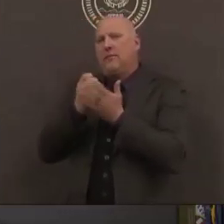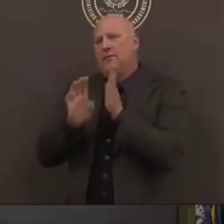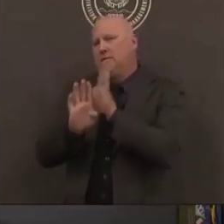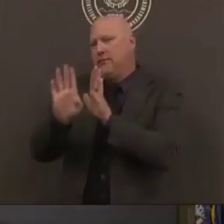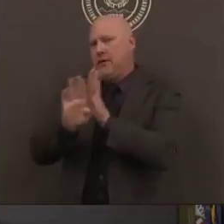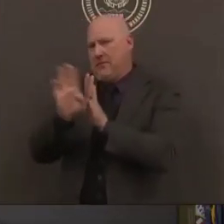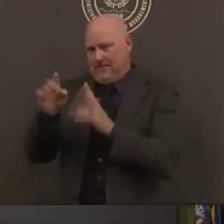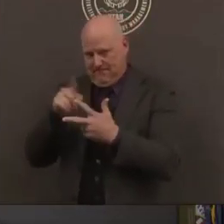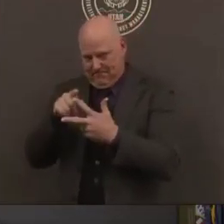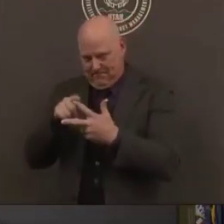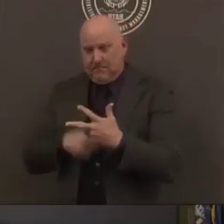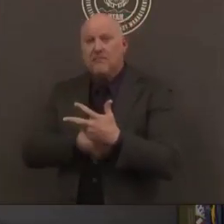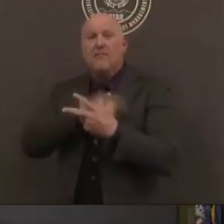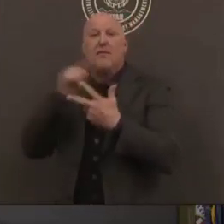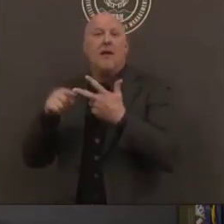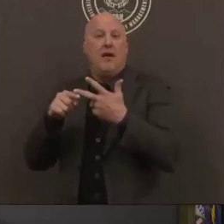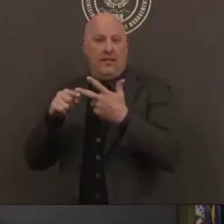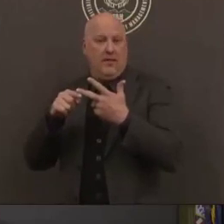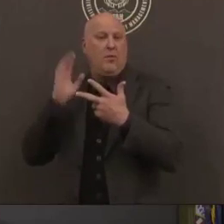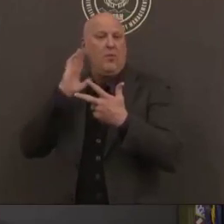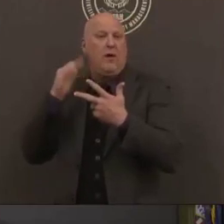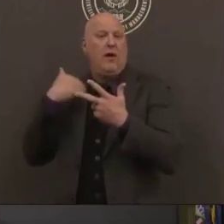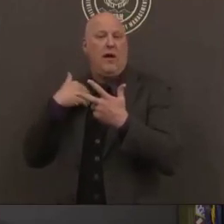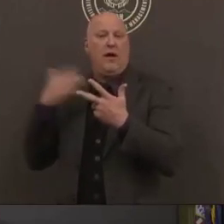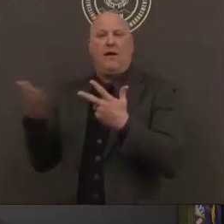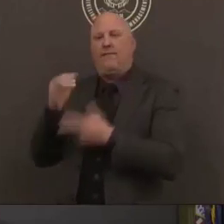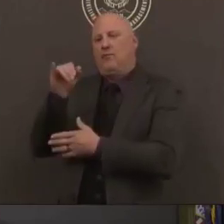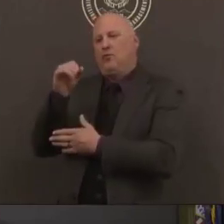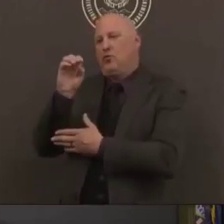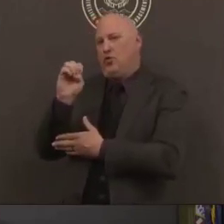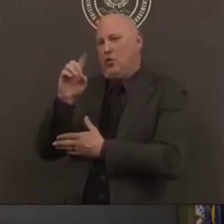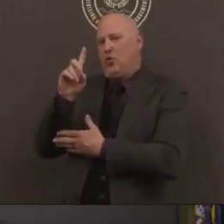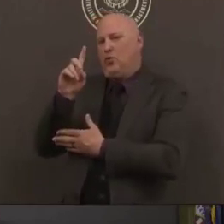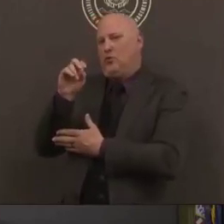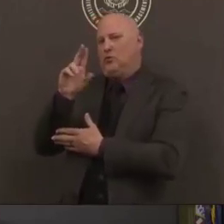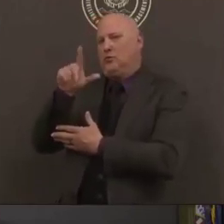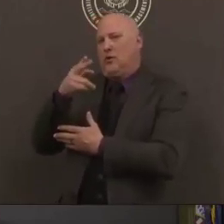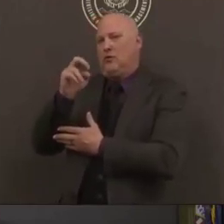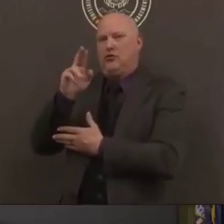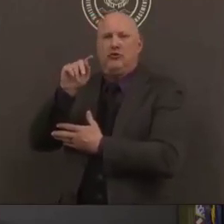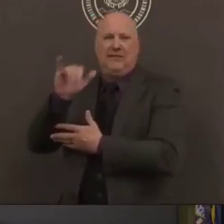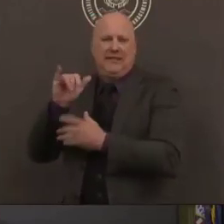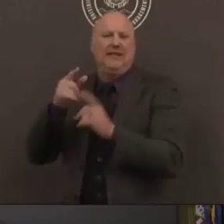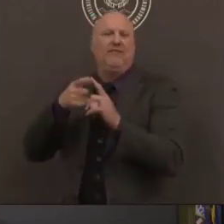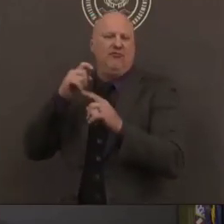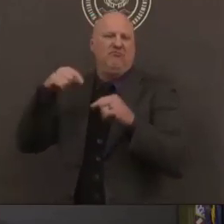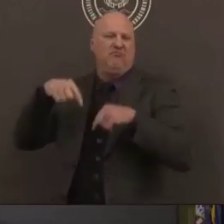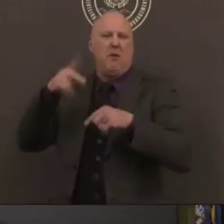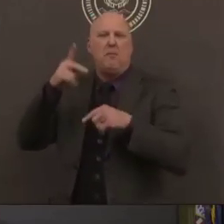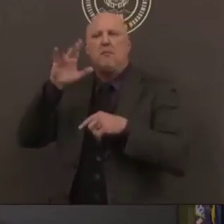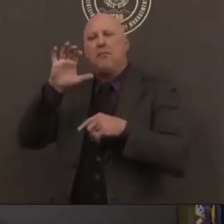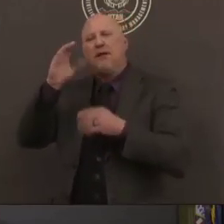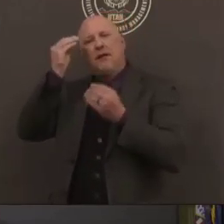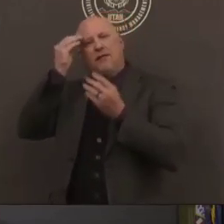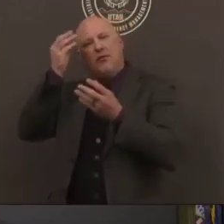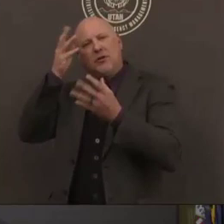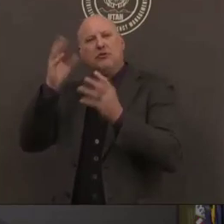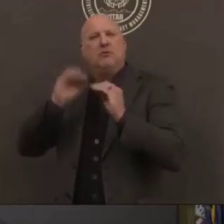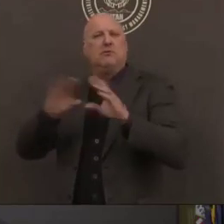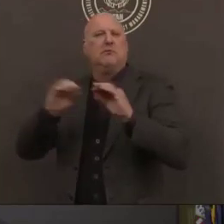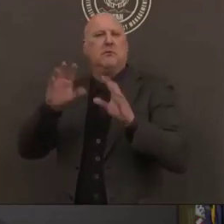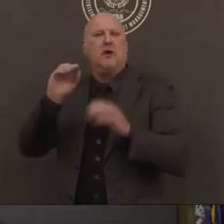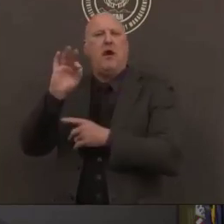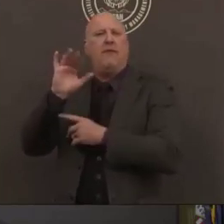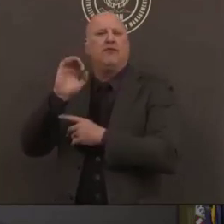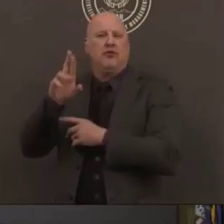following Val, we will hear from Joe Doherty, the Public Information Officer for the Utah Division of